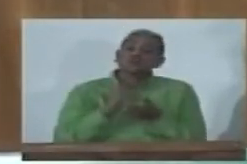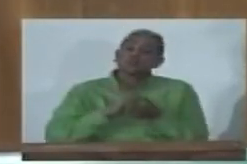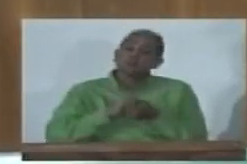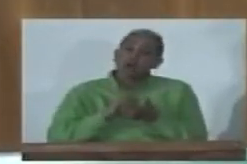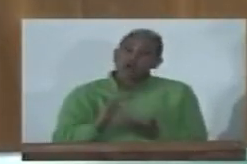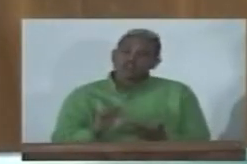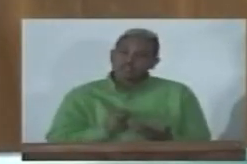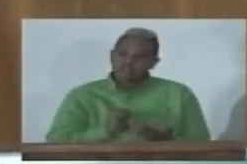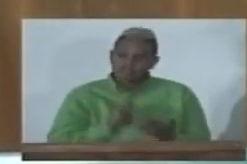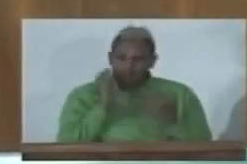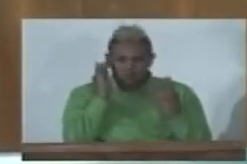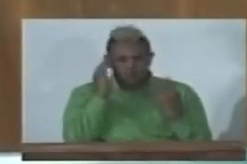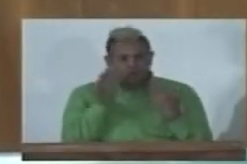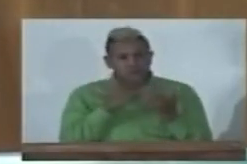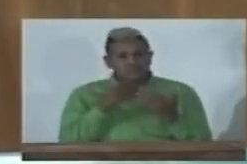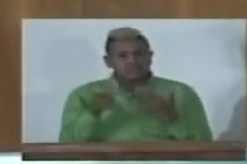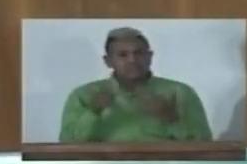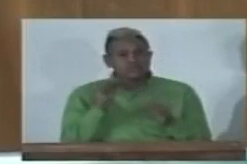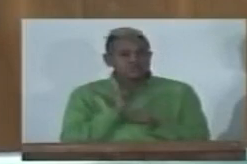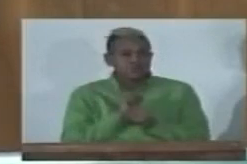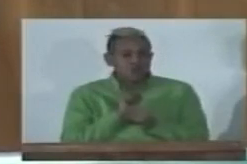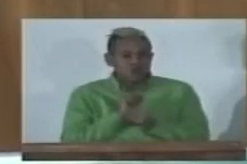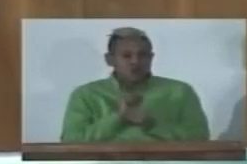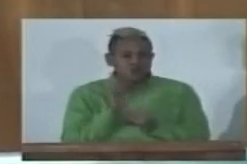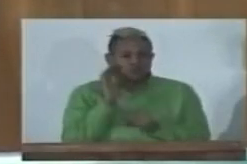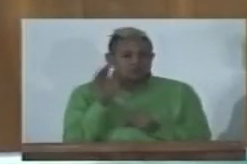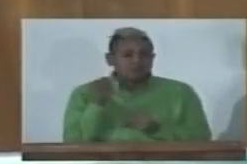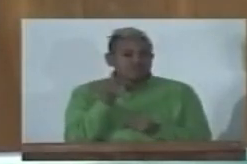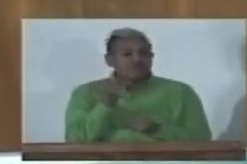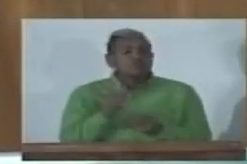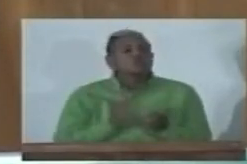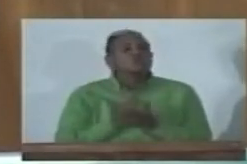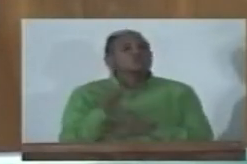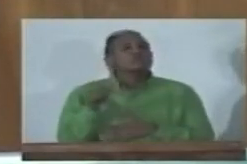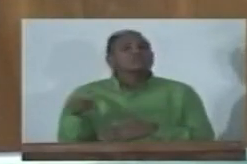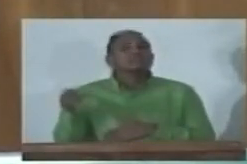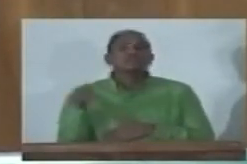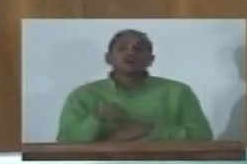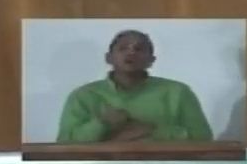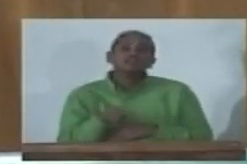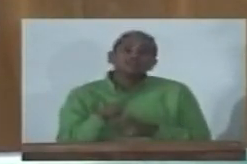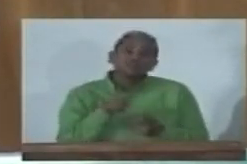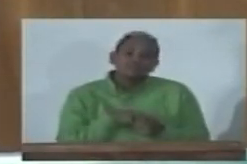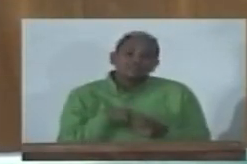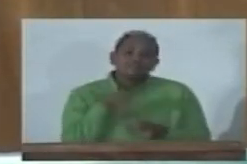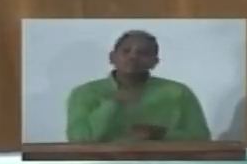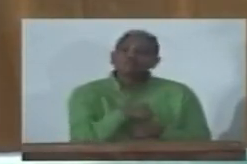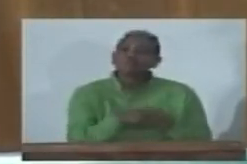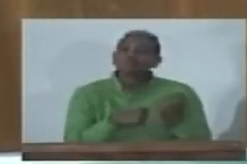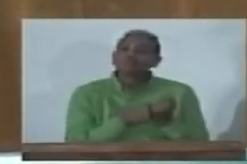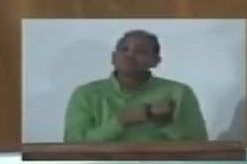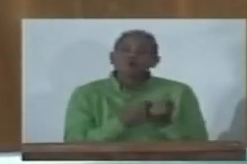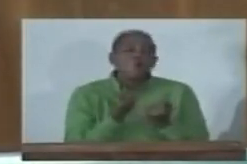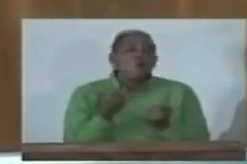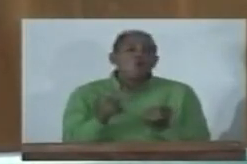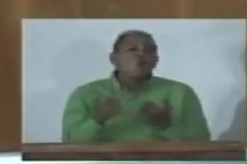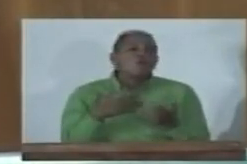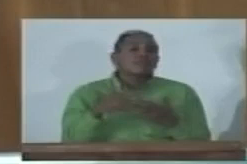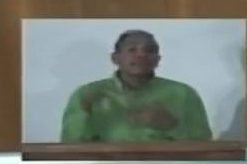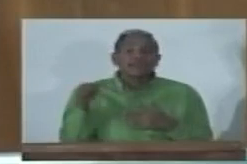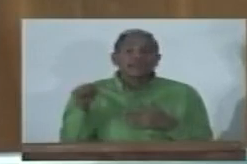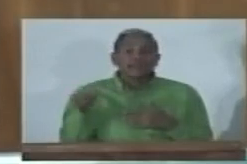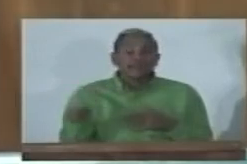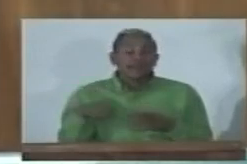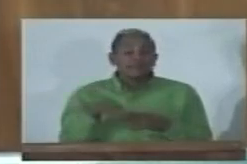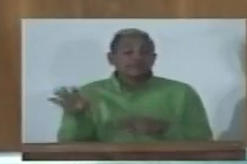I wondered whether these capital works will be funded through this fund, this particular fund, or whether GAP, in